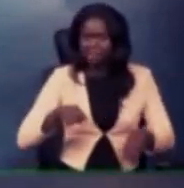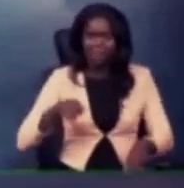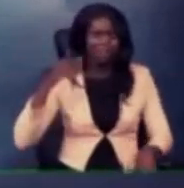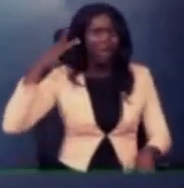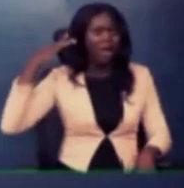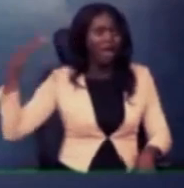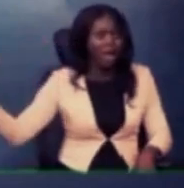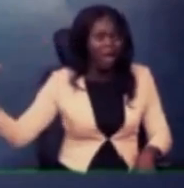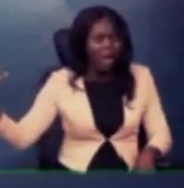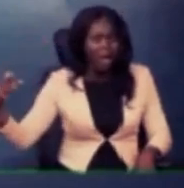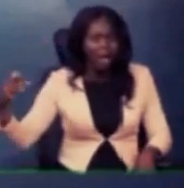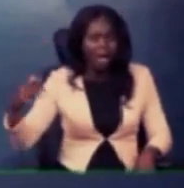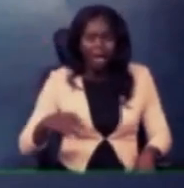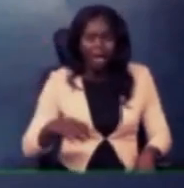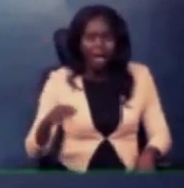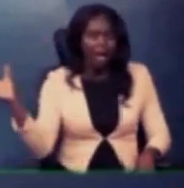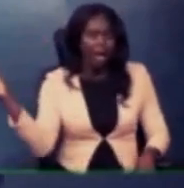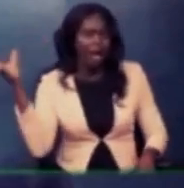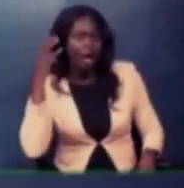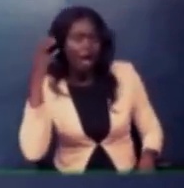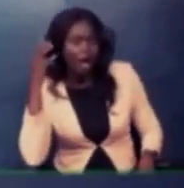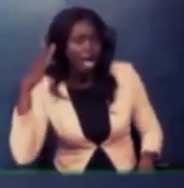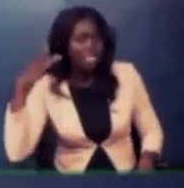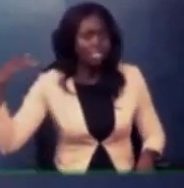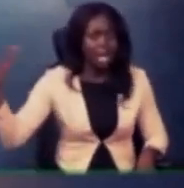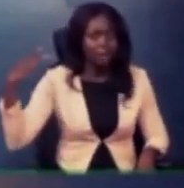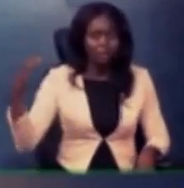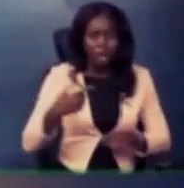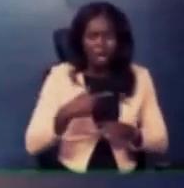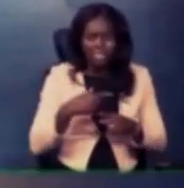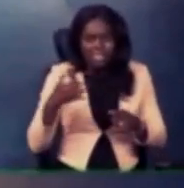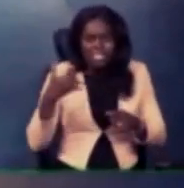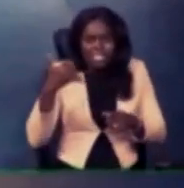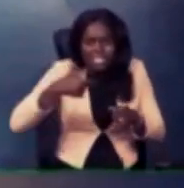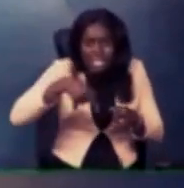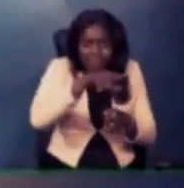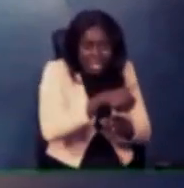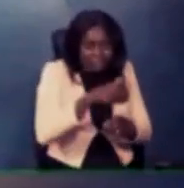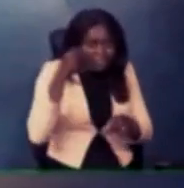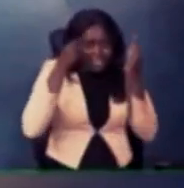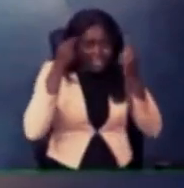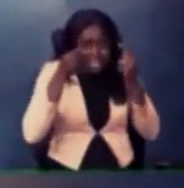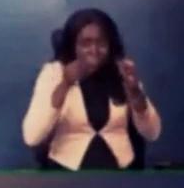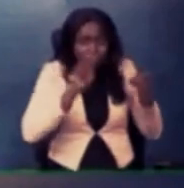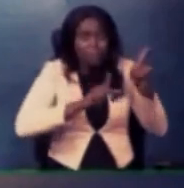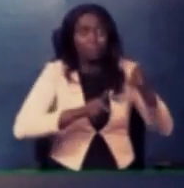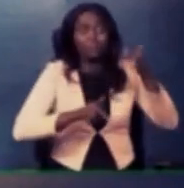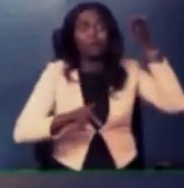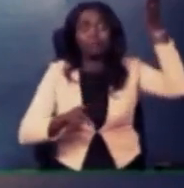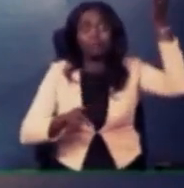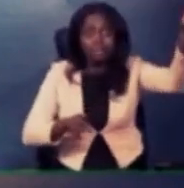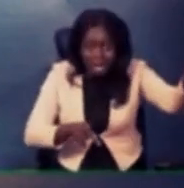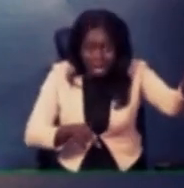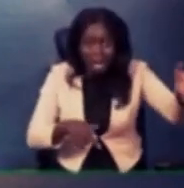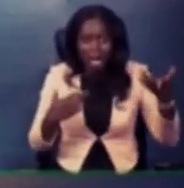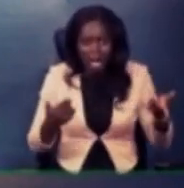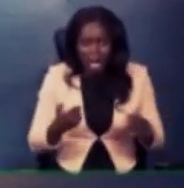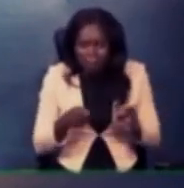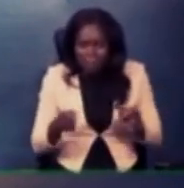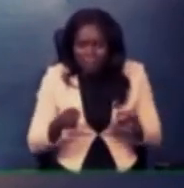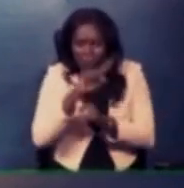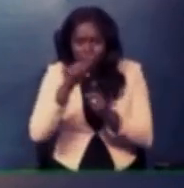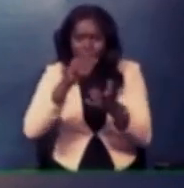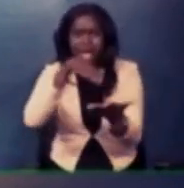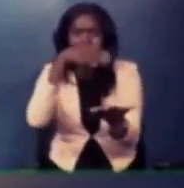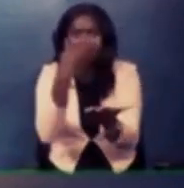These were warriors, and the Lord made them to hear a sound and a noise of chariots, a noise of